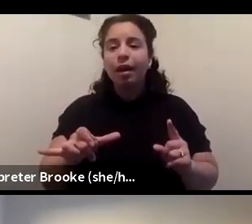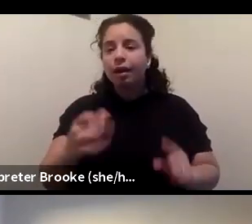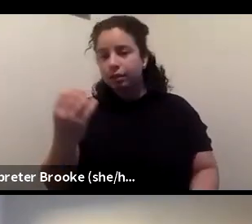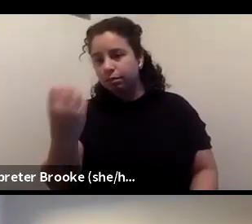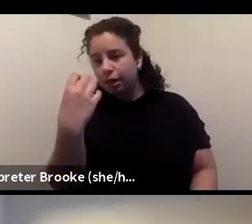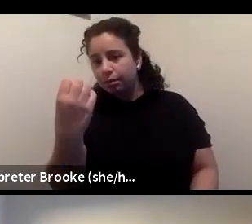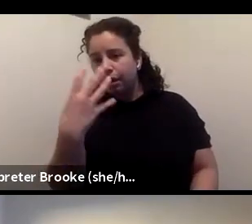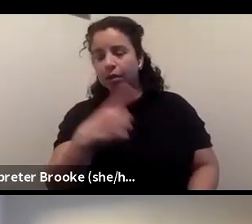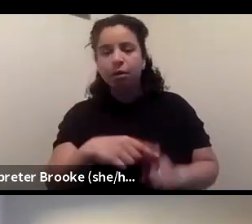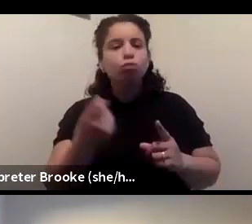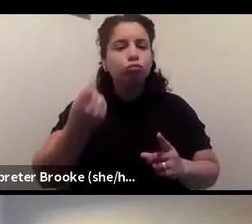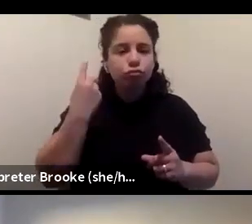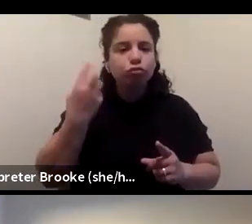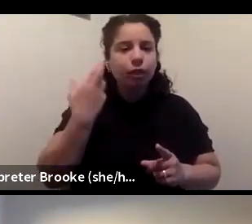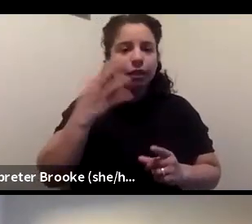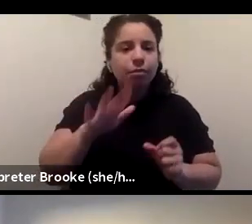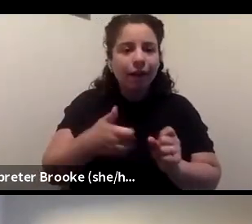is necessary. So